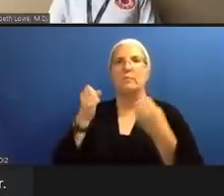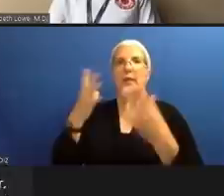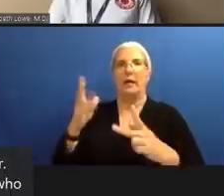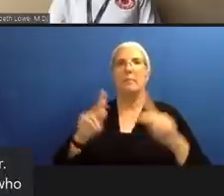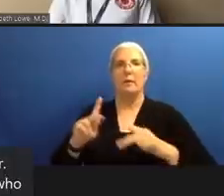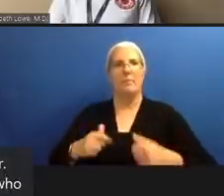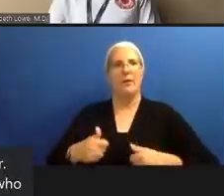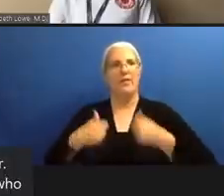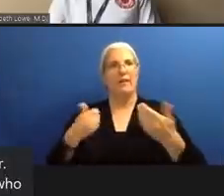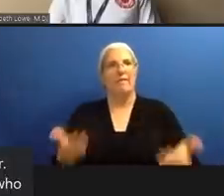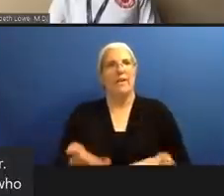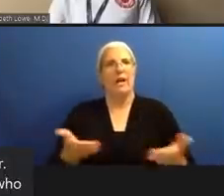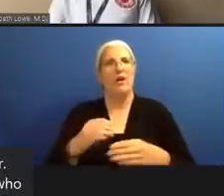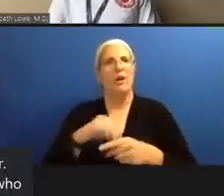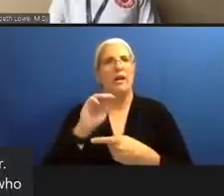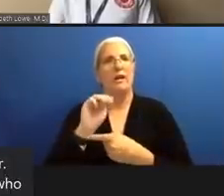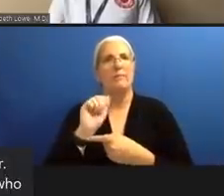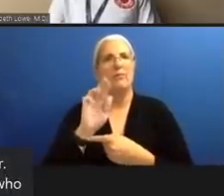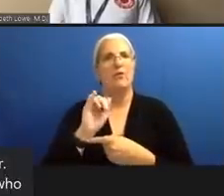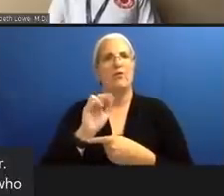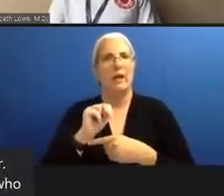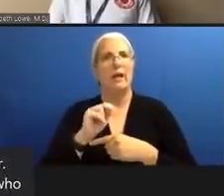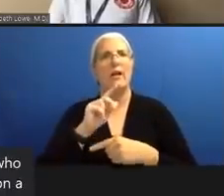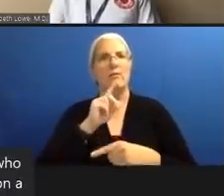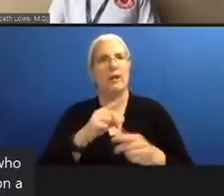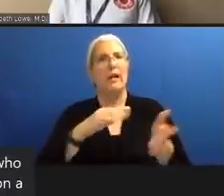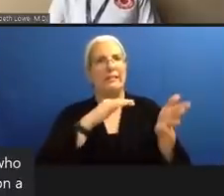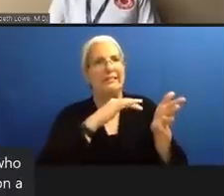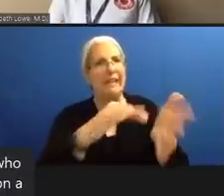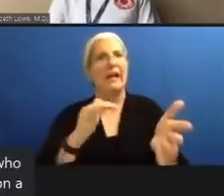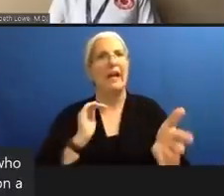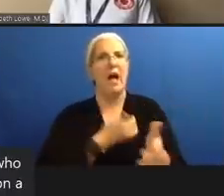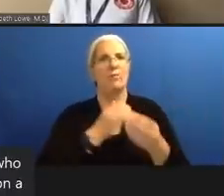surveillance page on a daily basis, they thank you as well.